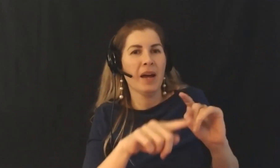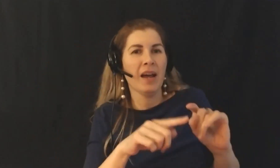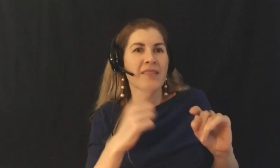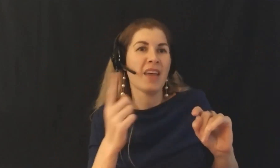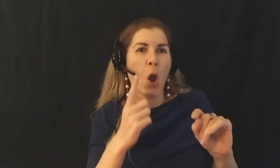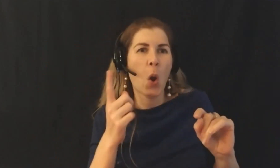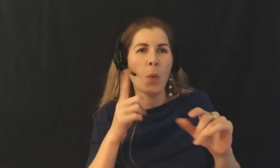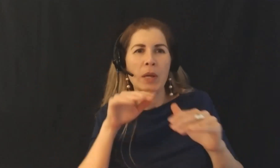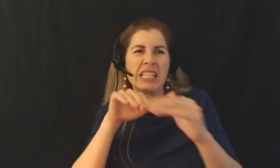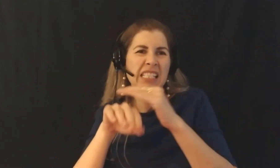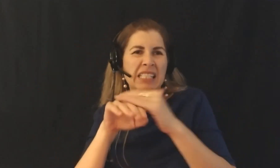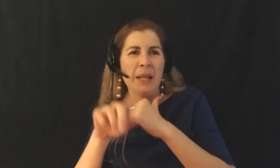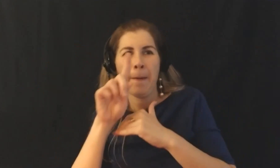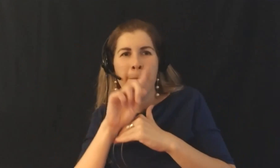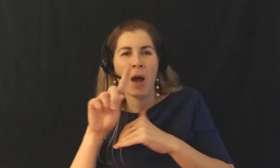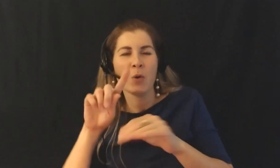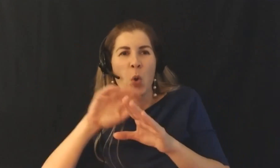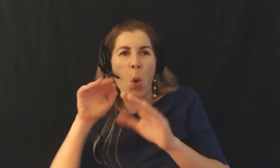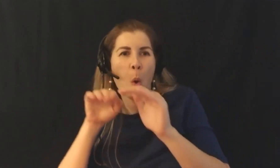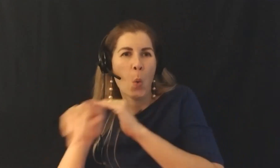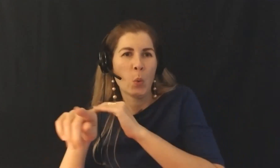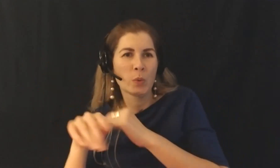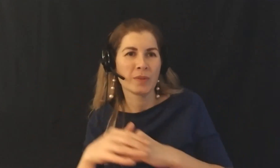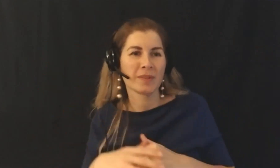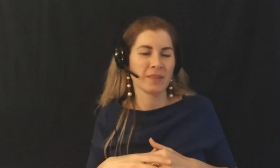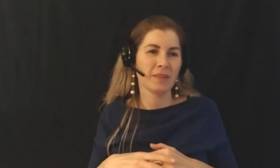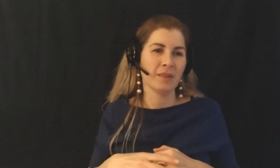back into their mouse holes.